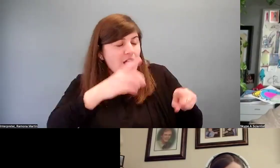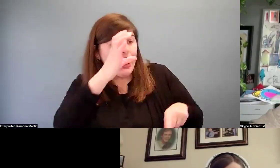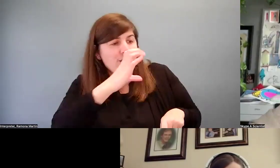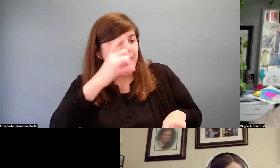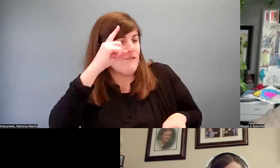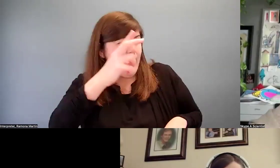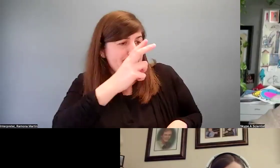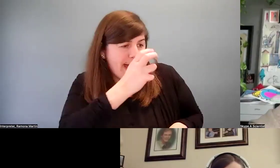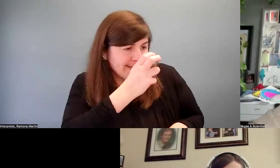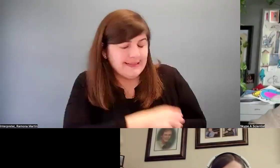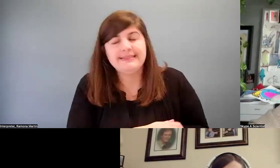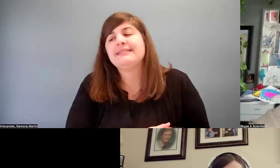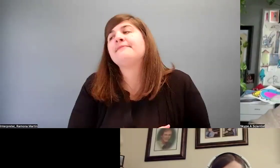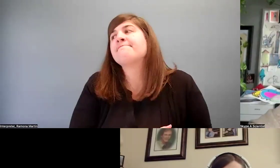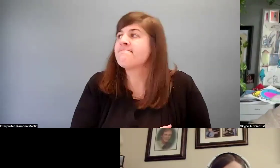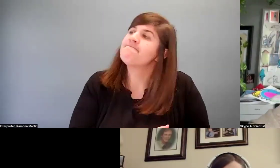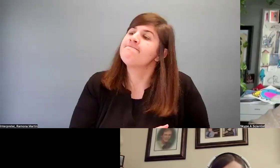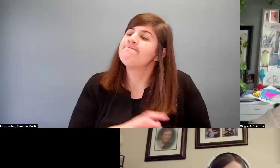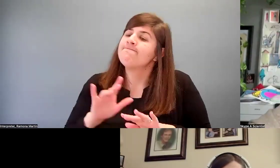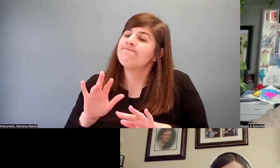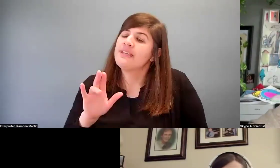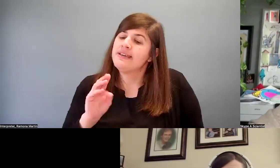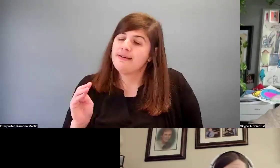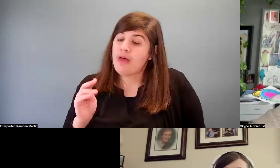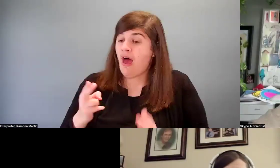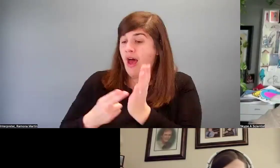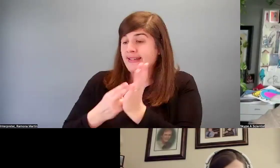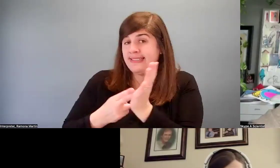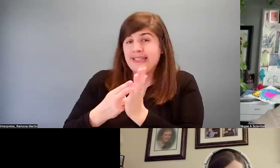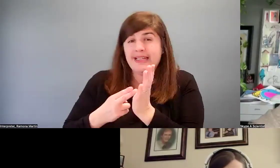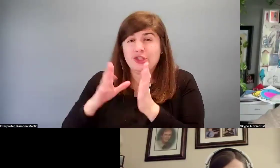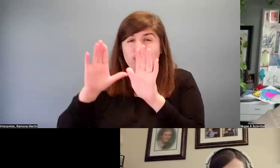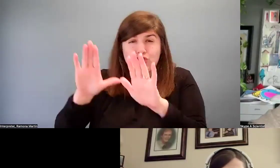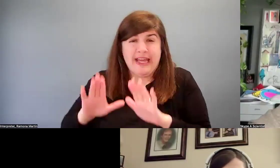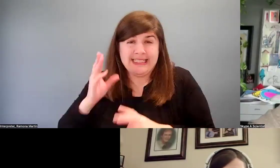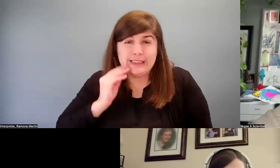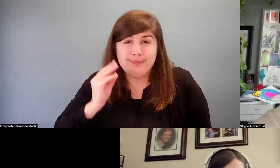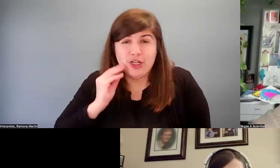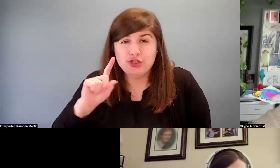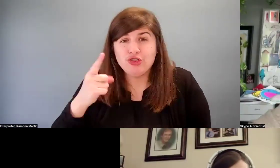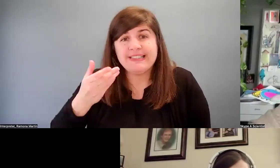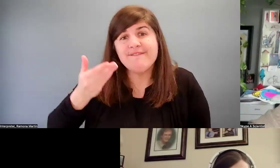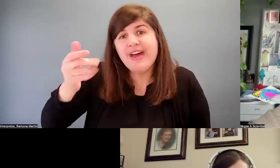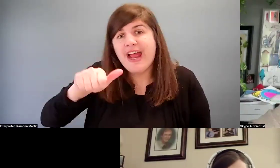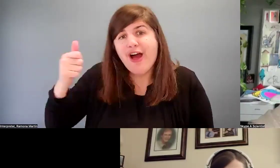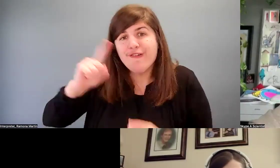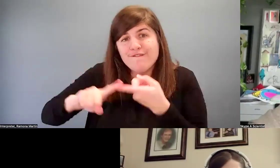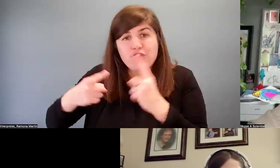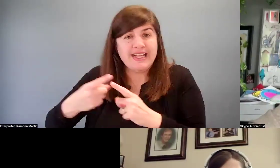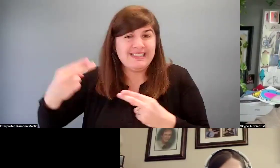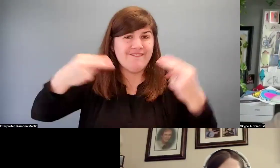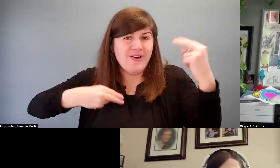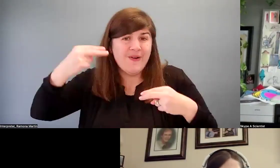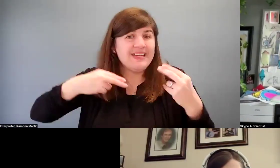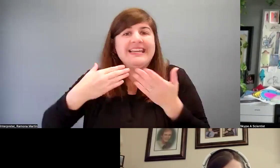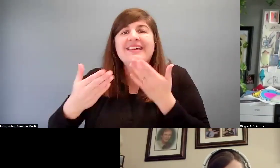bugs? Um, Honestly, it's a great experience to just invite other friends along, even people who